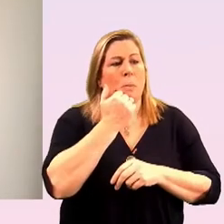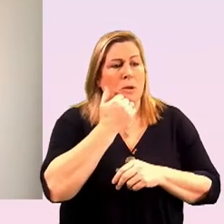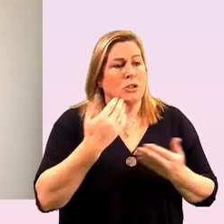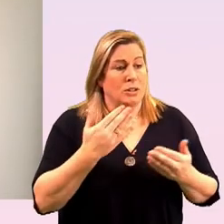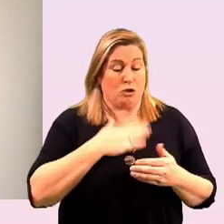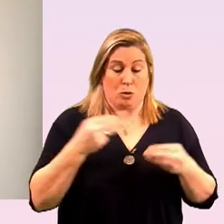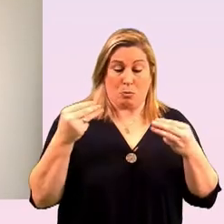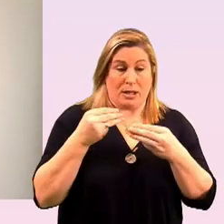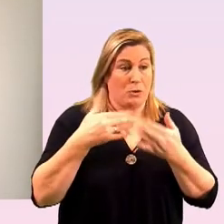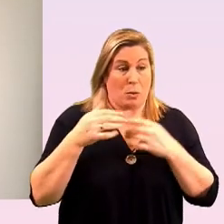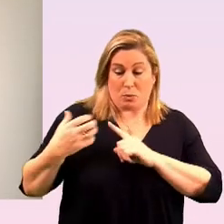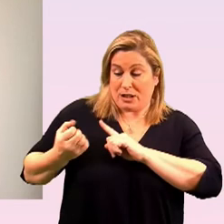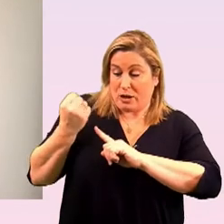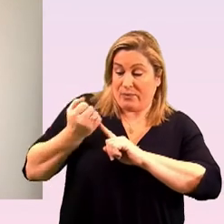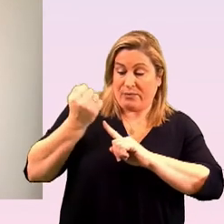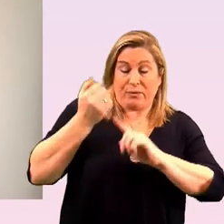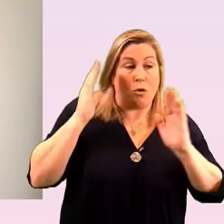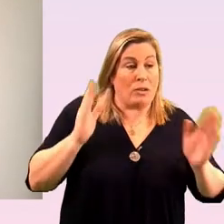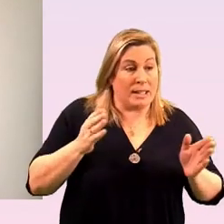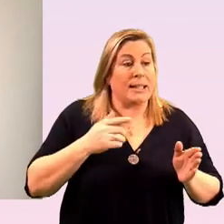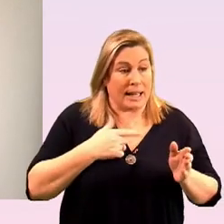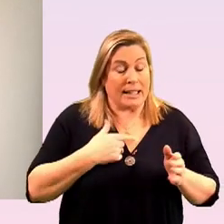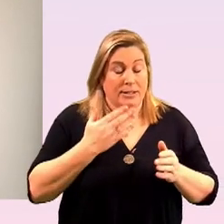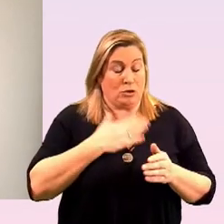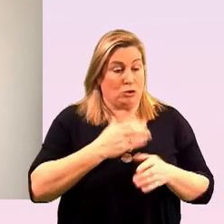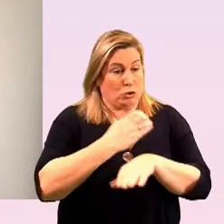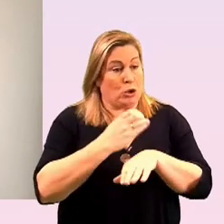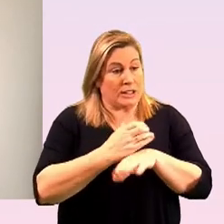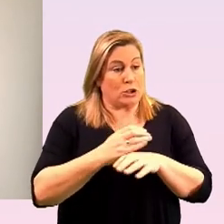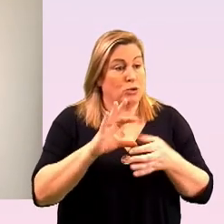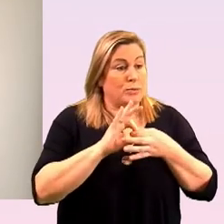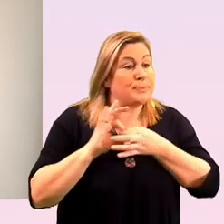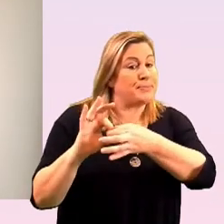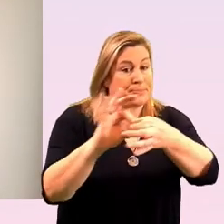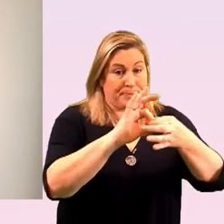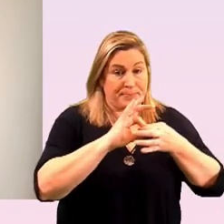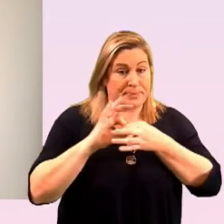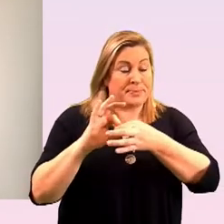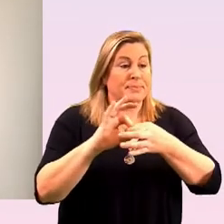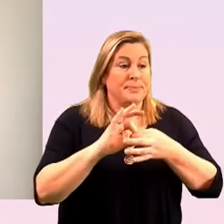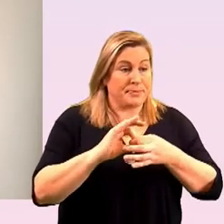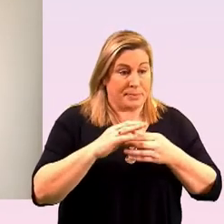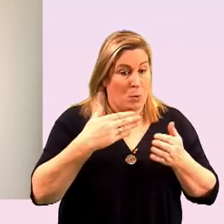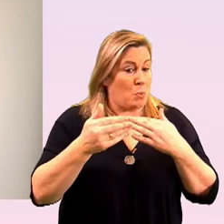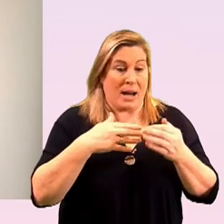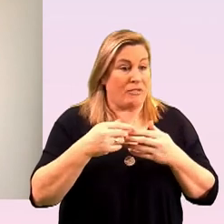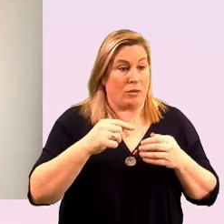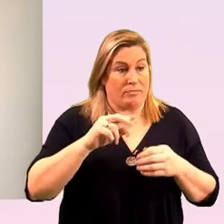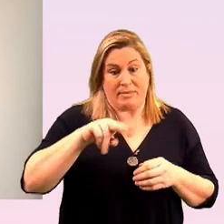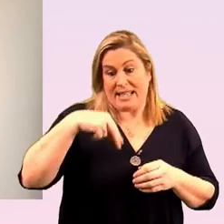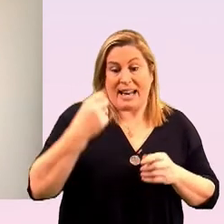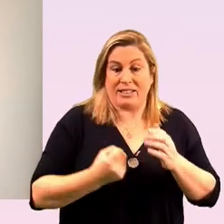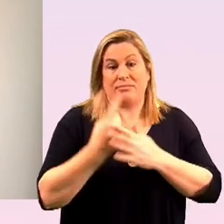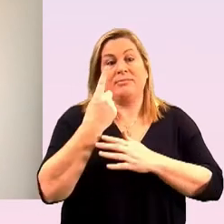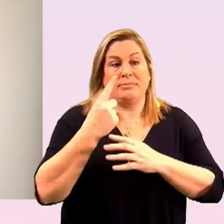protecting what we have and kind of evolving and rallying around, you know, the next challenge, because our work